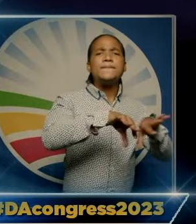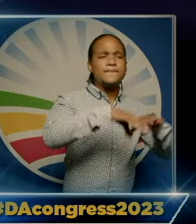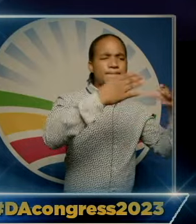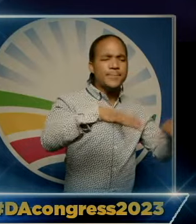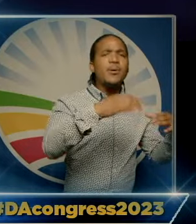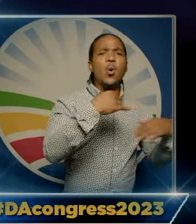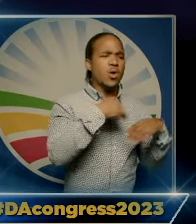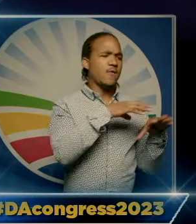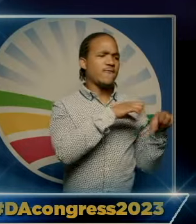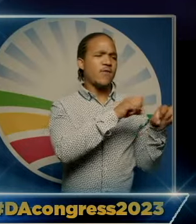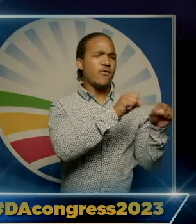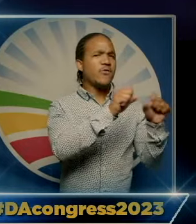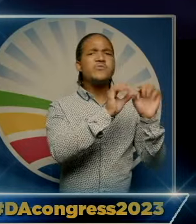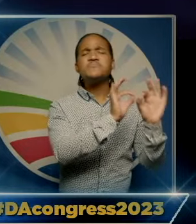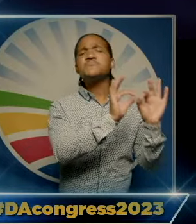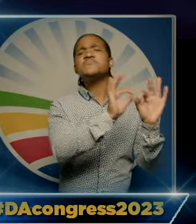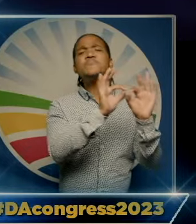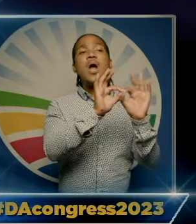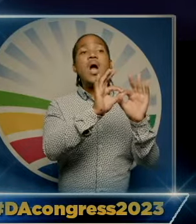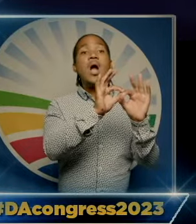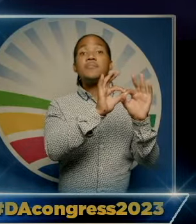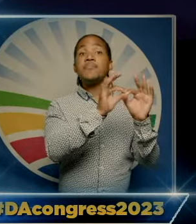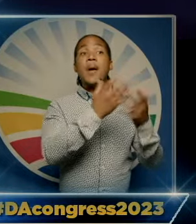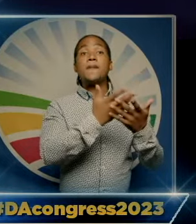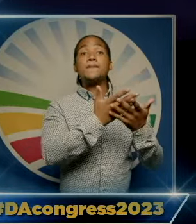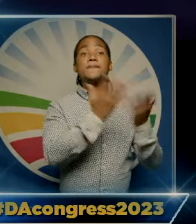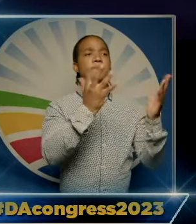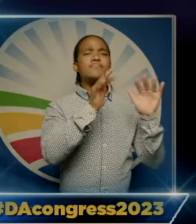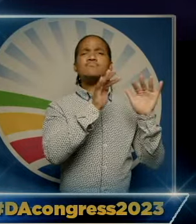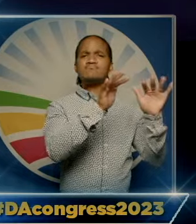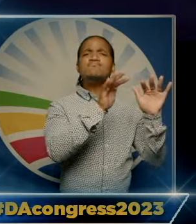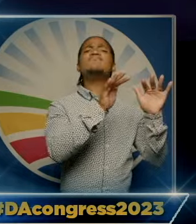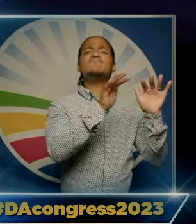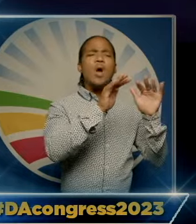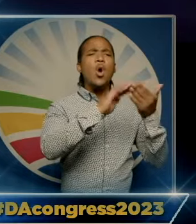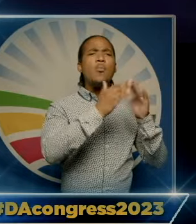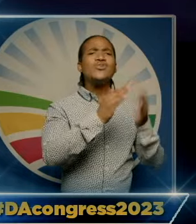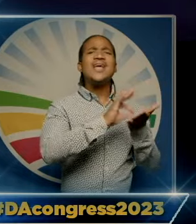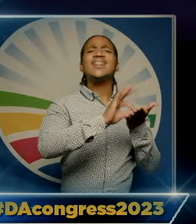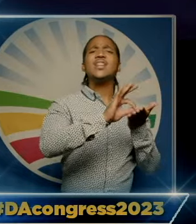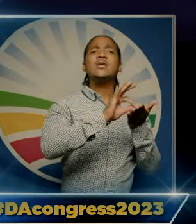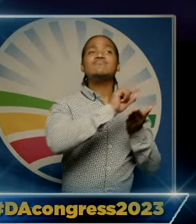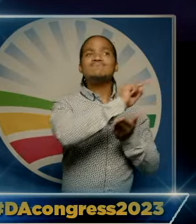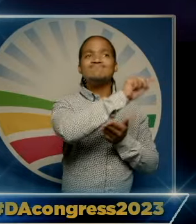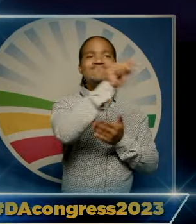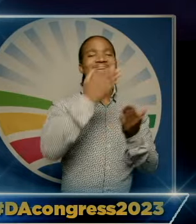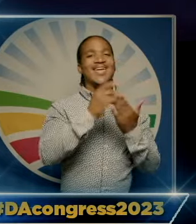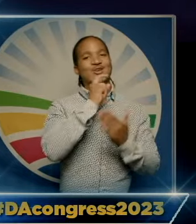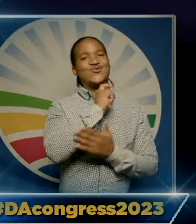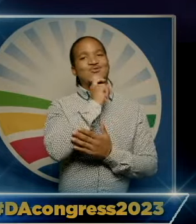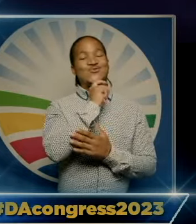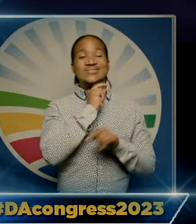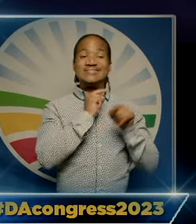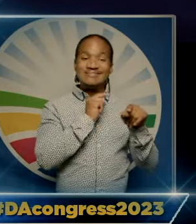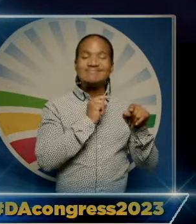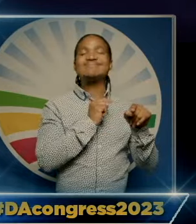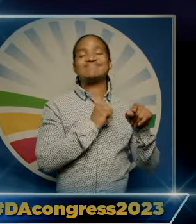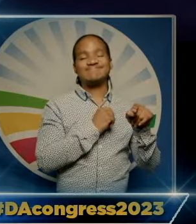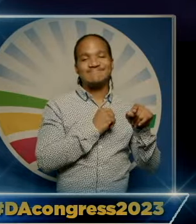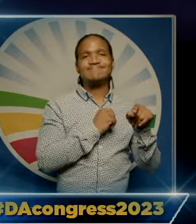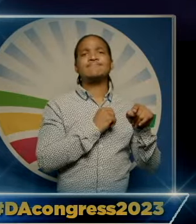Municipal parks and public spaces are clean and well maintained for our community to use. And the very best thermal heat drone